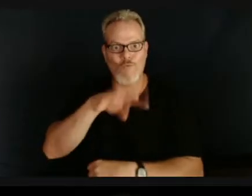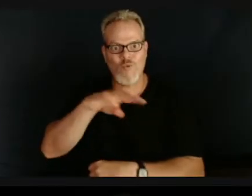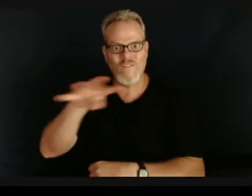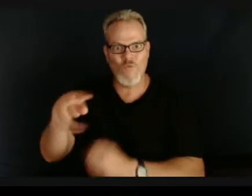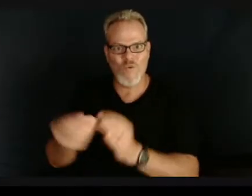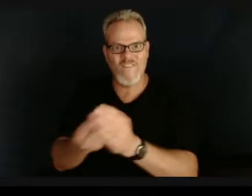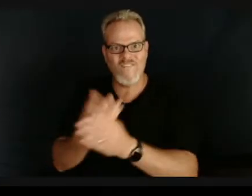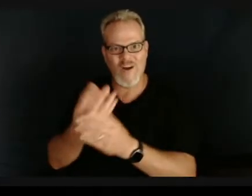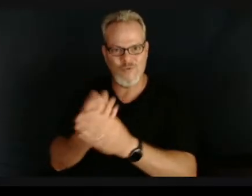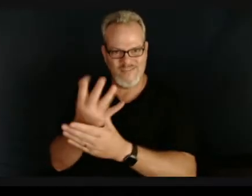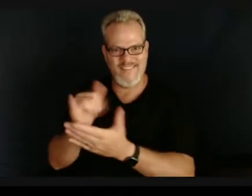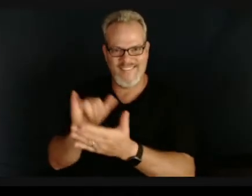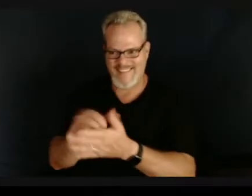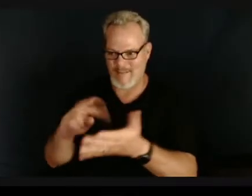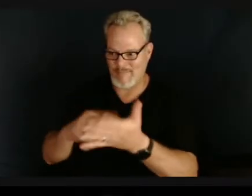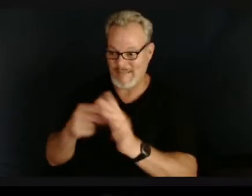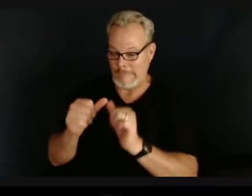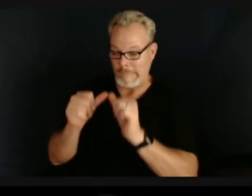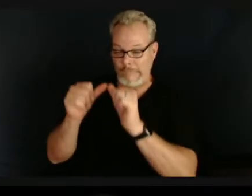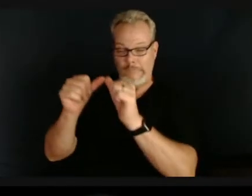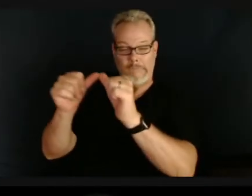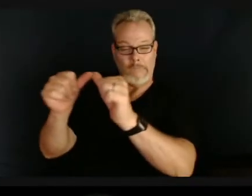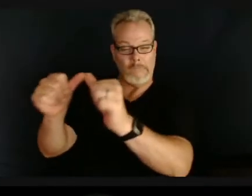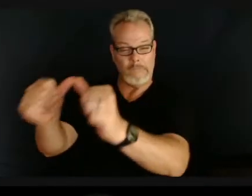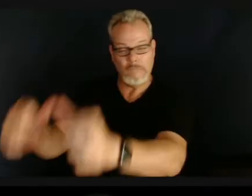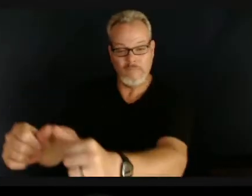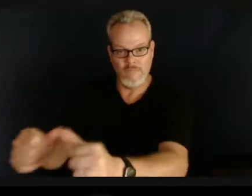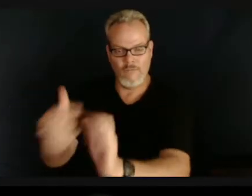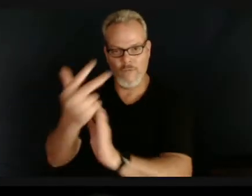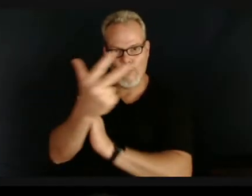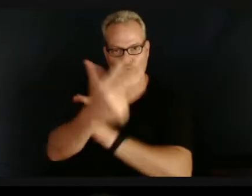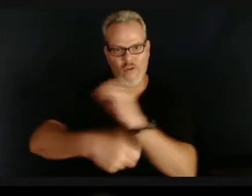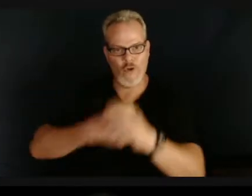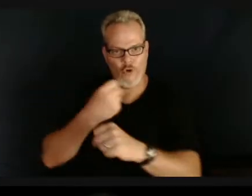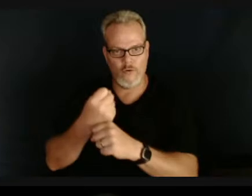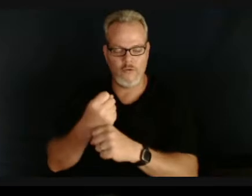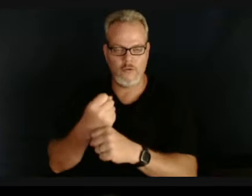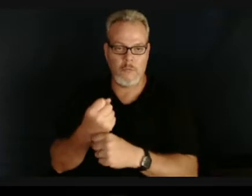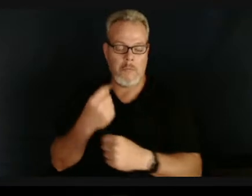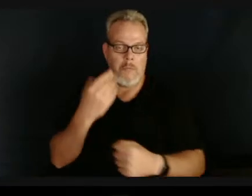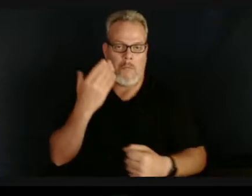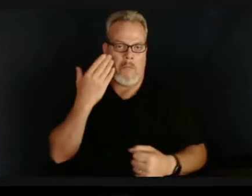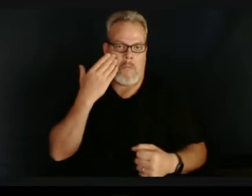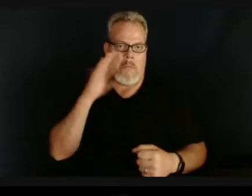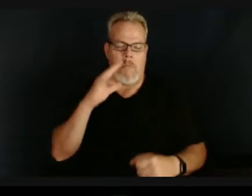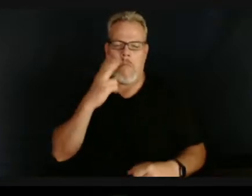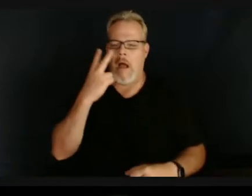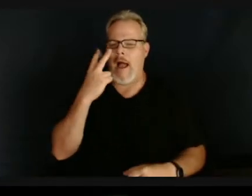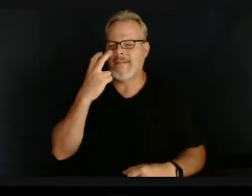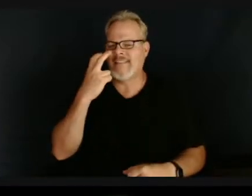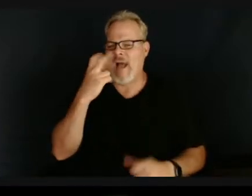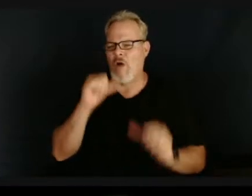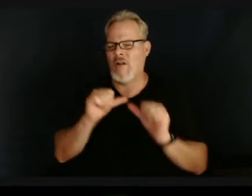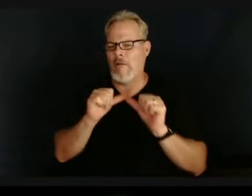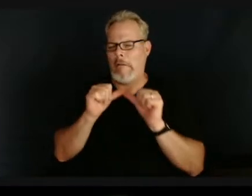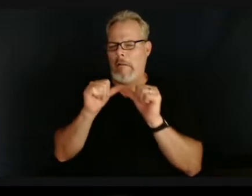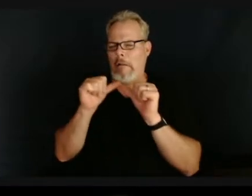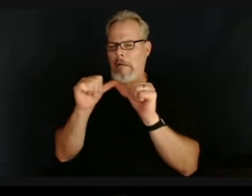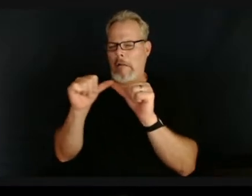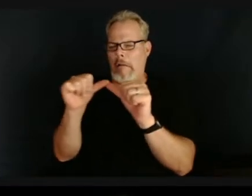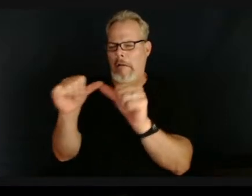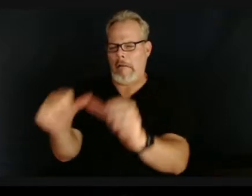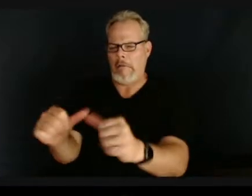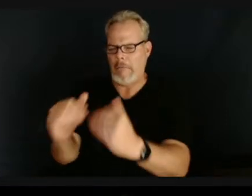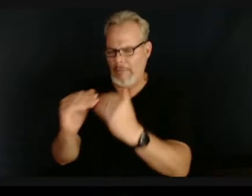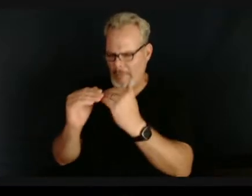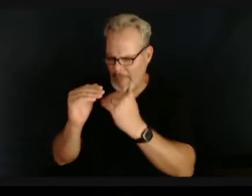end of it, right? But I personally doubt we'll go quite that long.